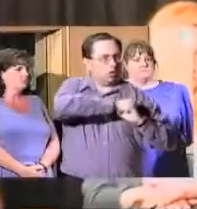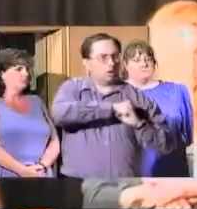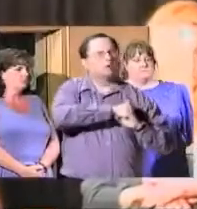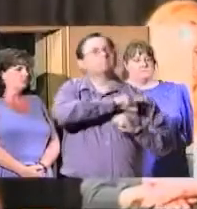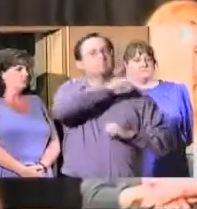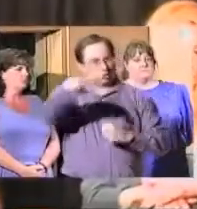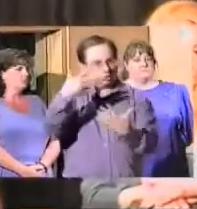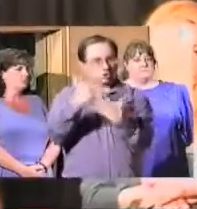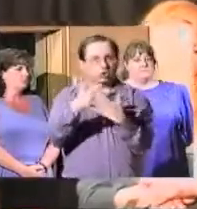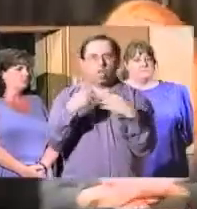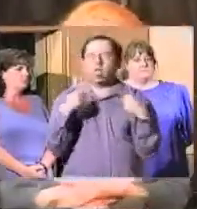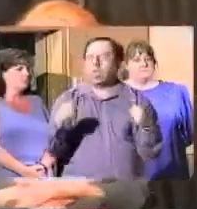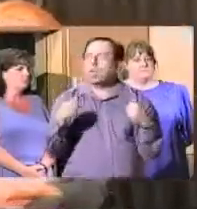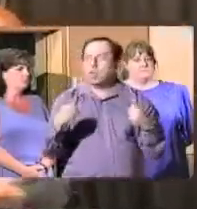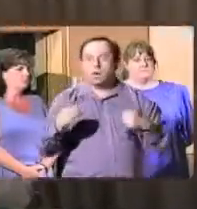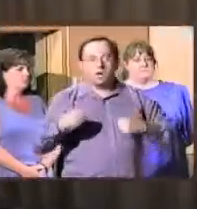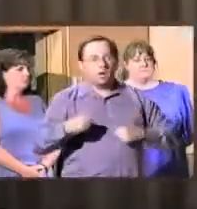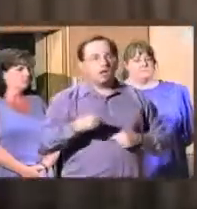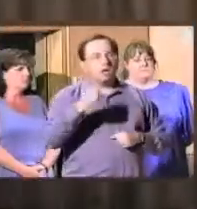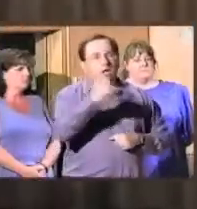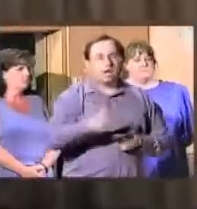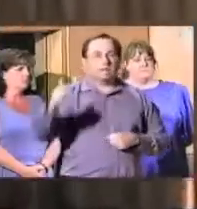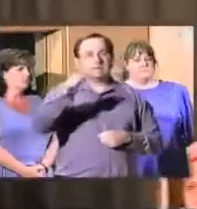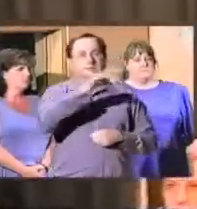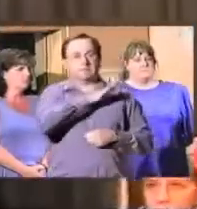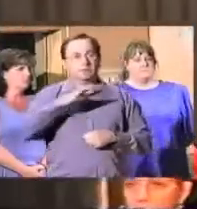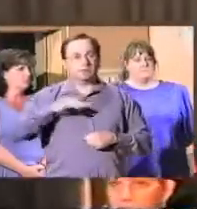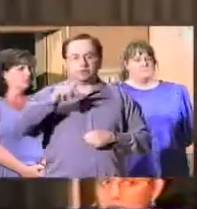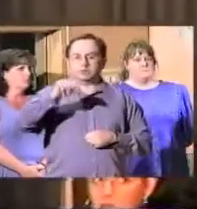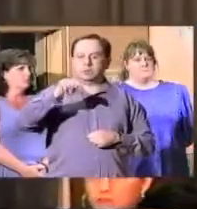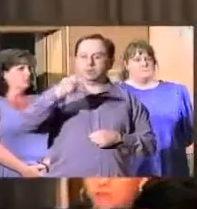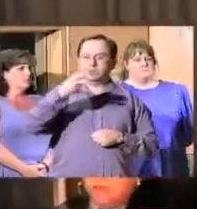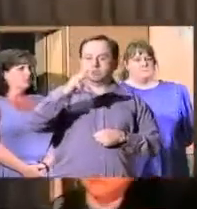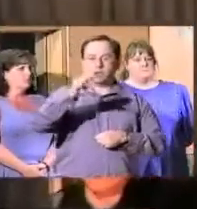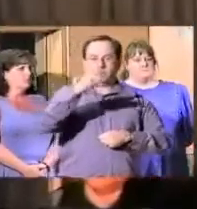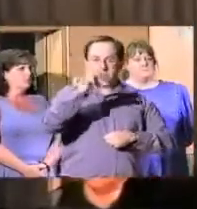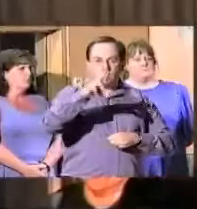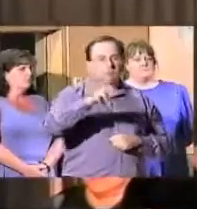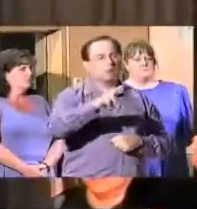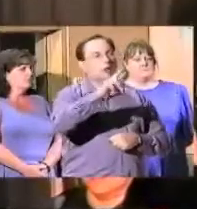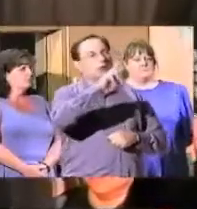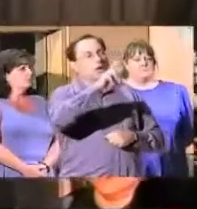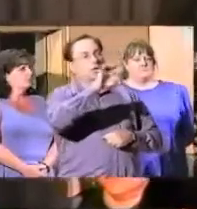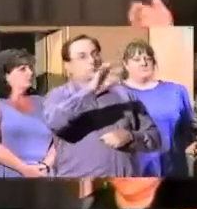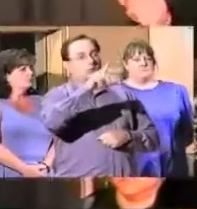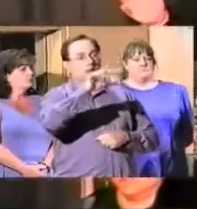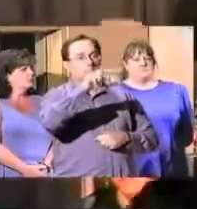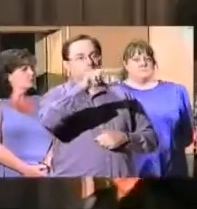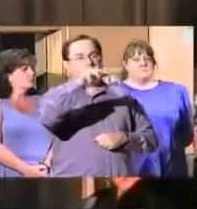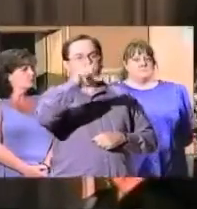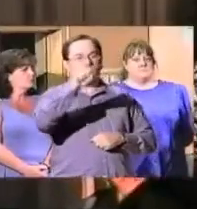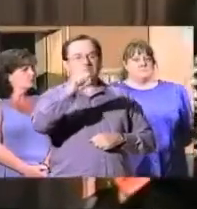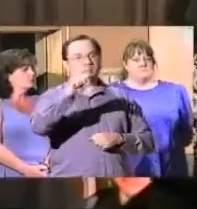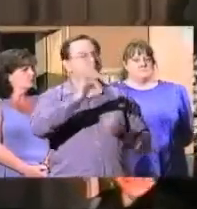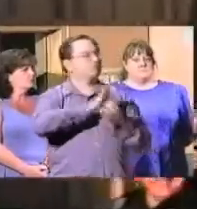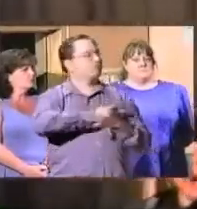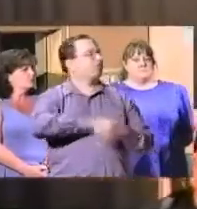jail time. And the accursed senior staff, Thomas Loker and Dr. Robert Ross, got off scot-free.